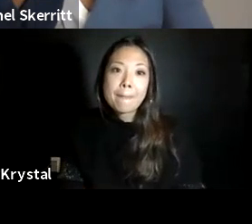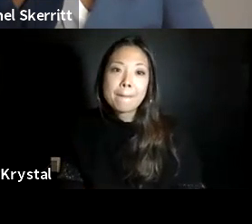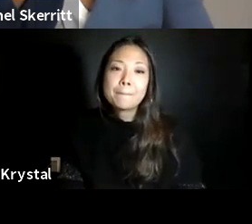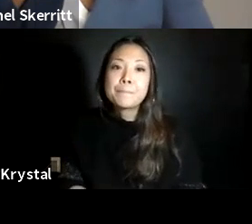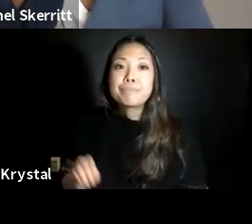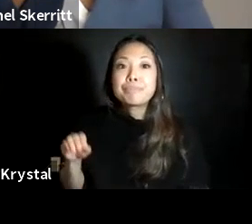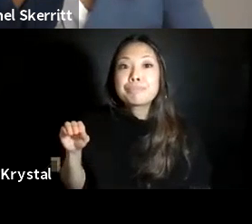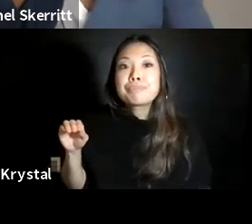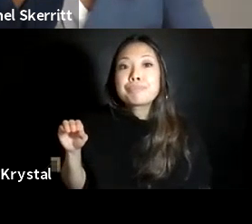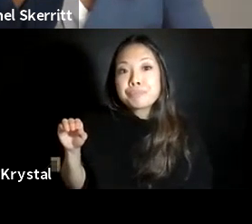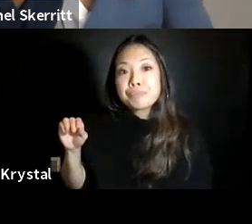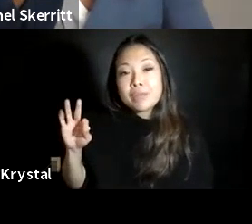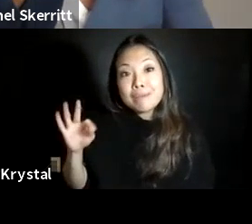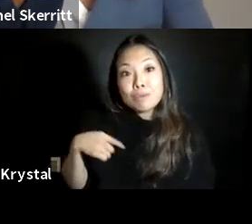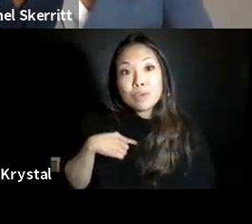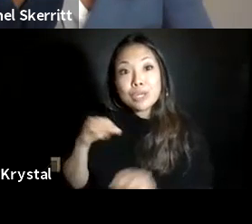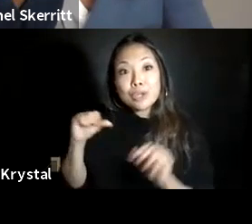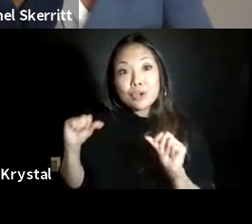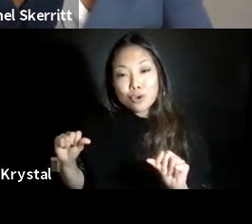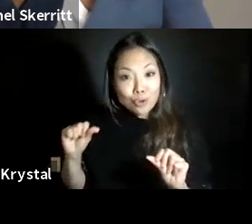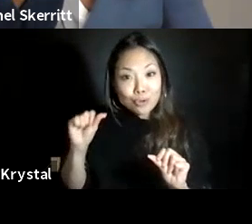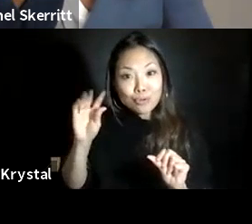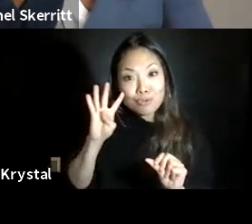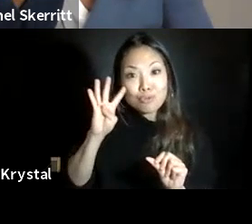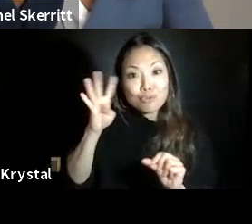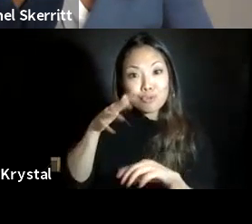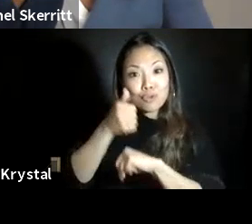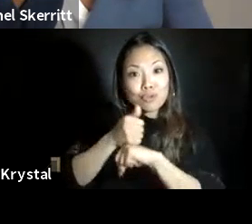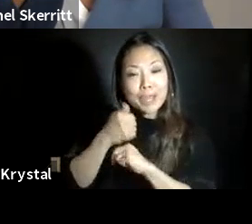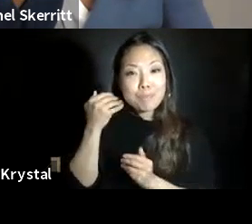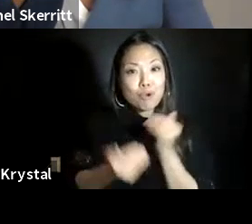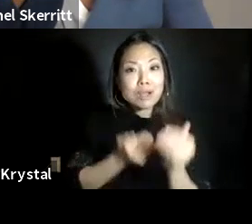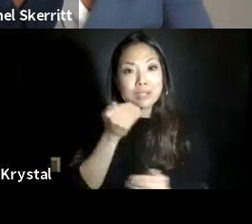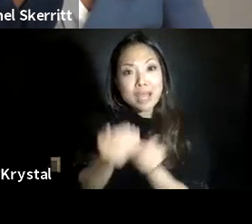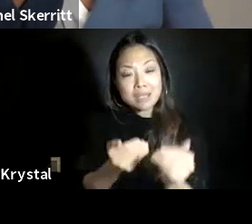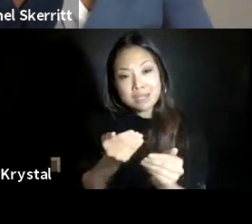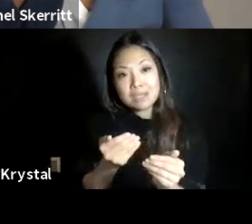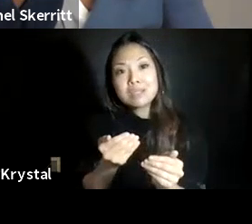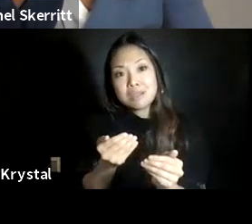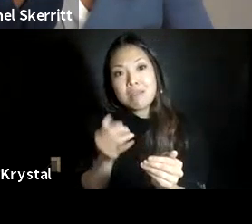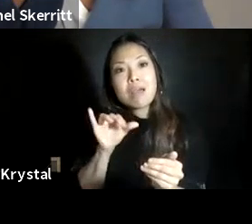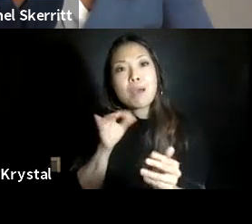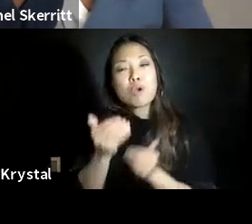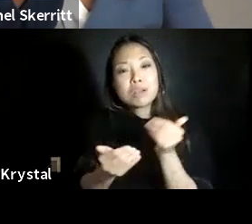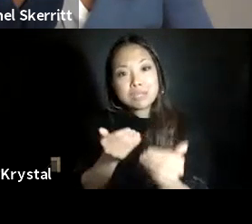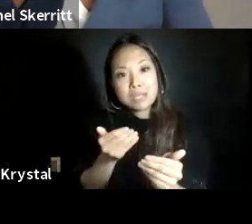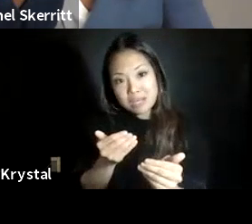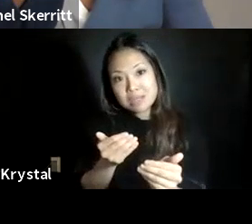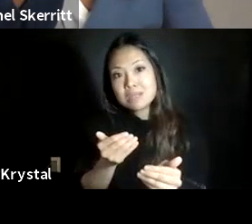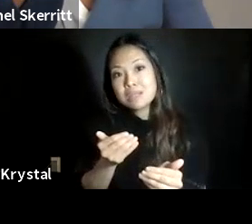can create a process that allows us to assign, to